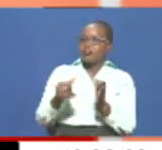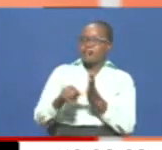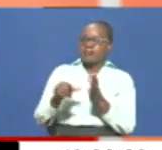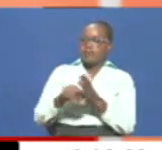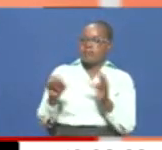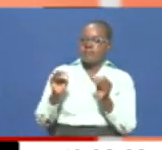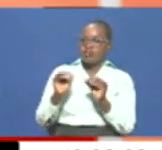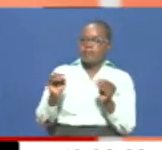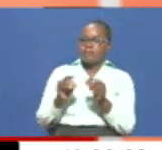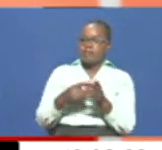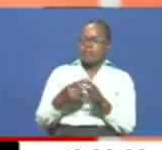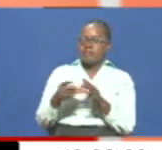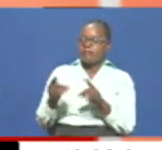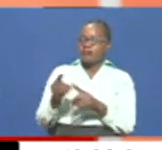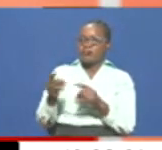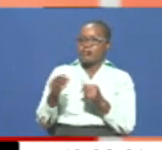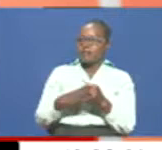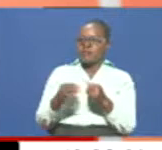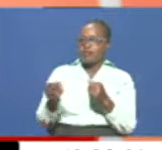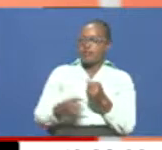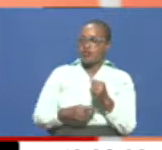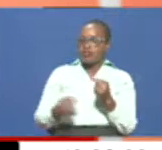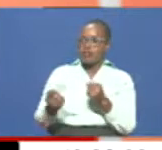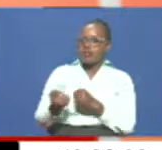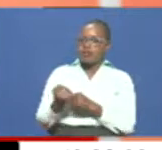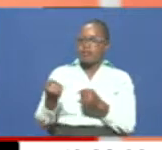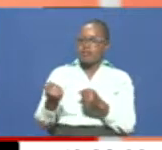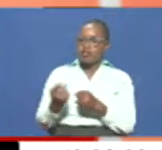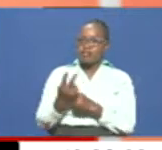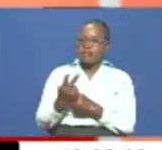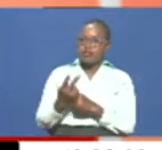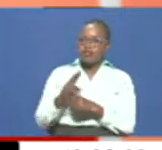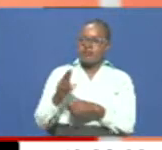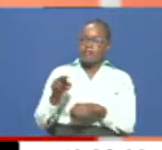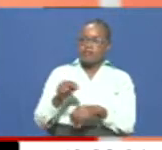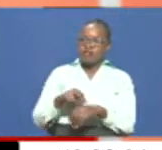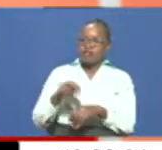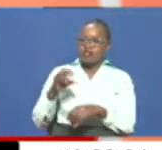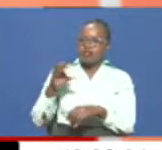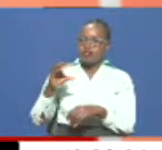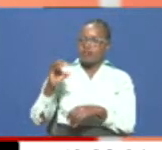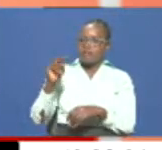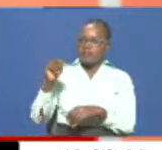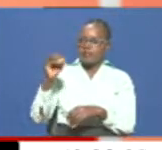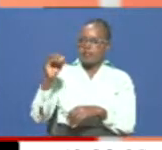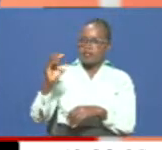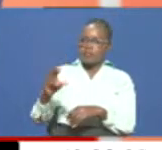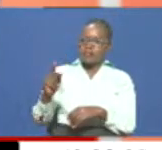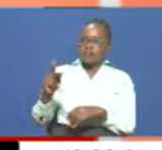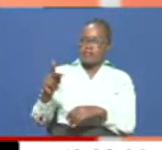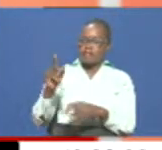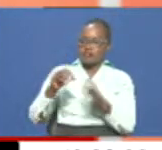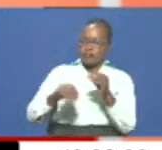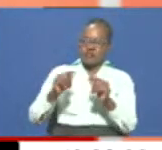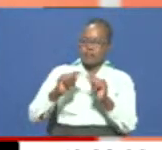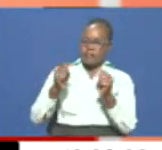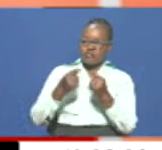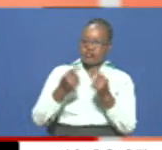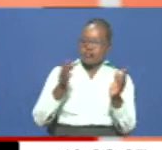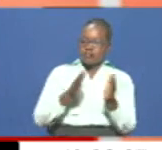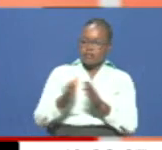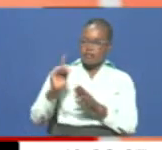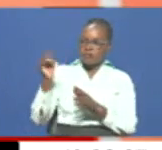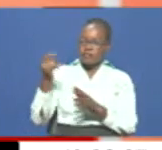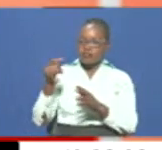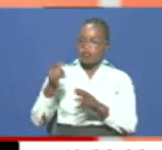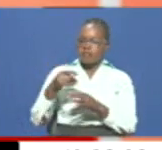then 9th of December, we'll have the National Olympic Committee election to elect the team which will prepare Kenya for the next